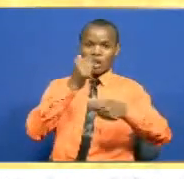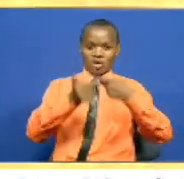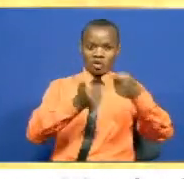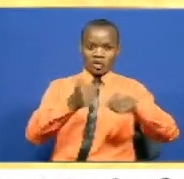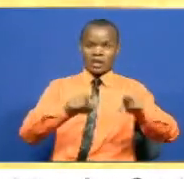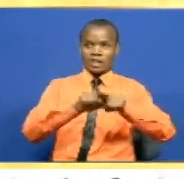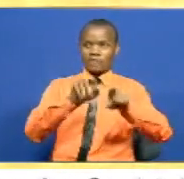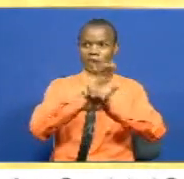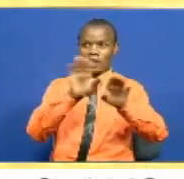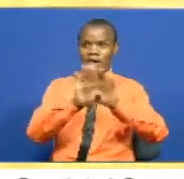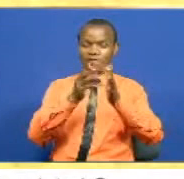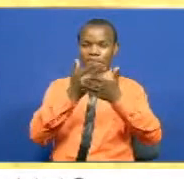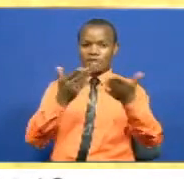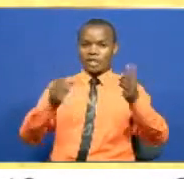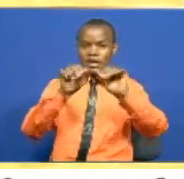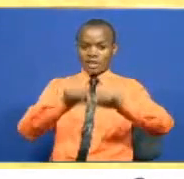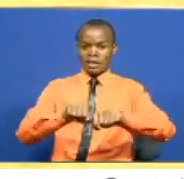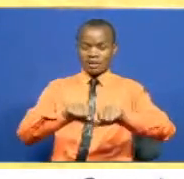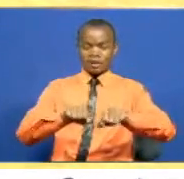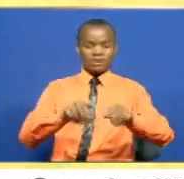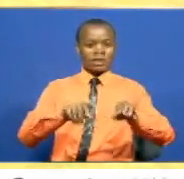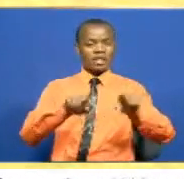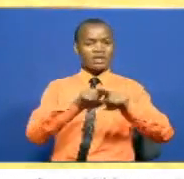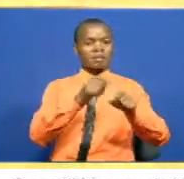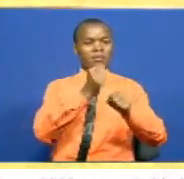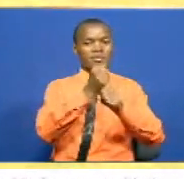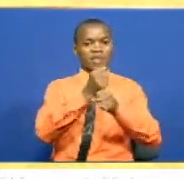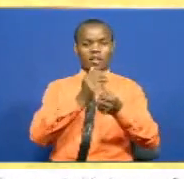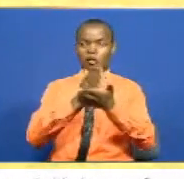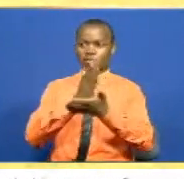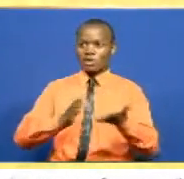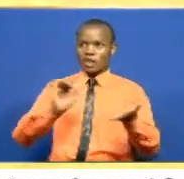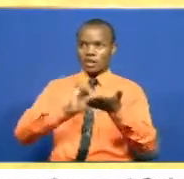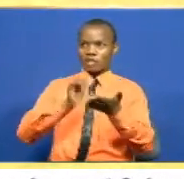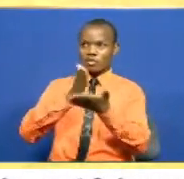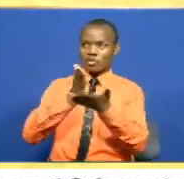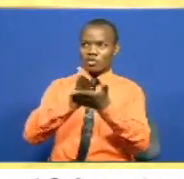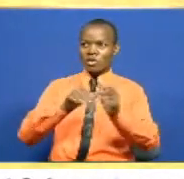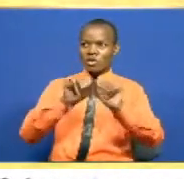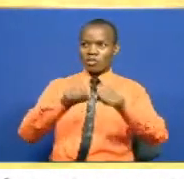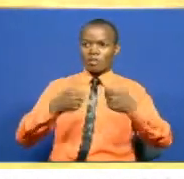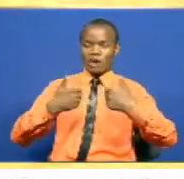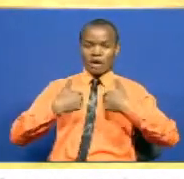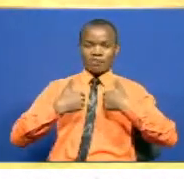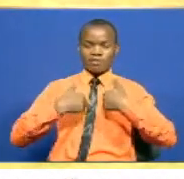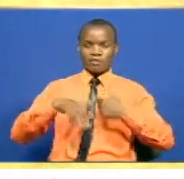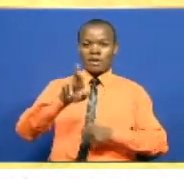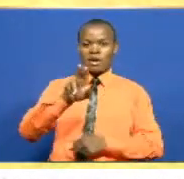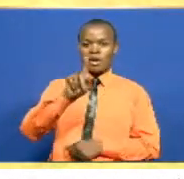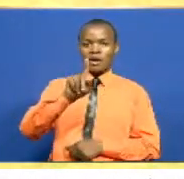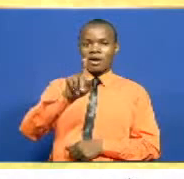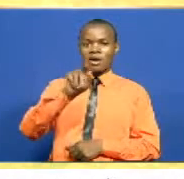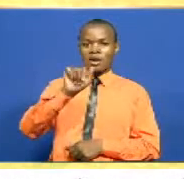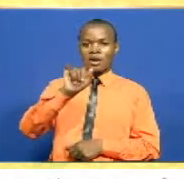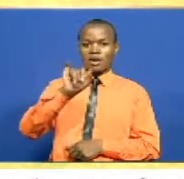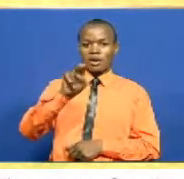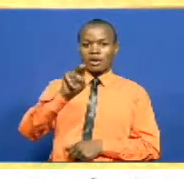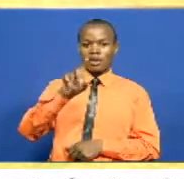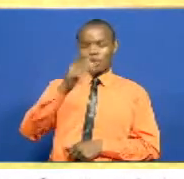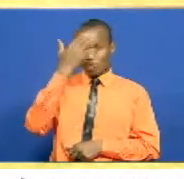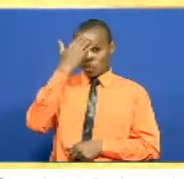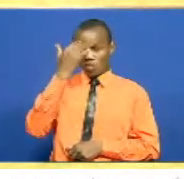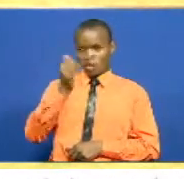that we can to bring back the medals, and also to make sure that we are making the rankings because of the Tokyo